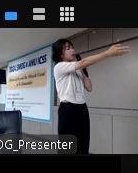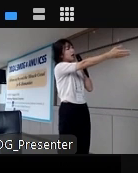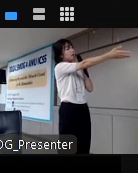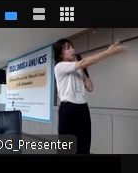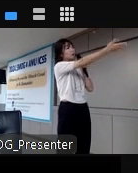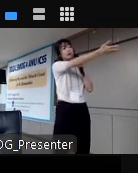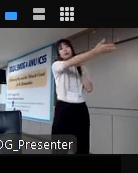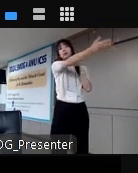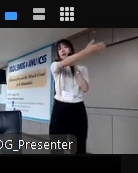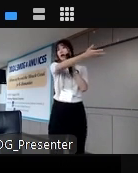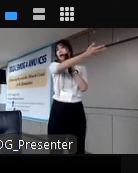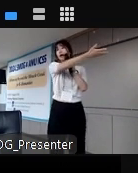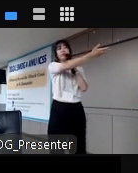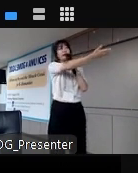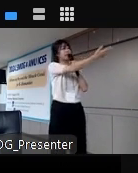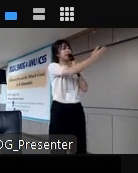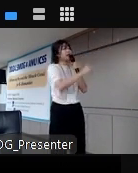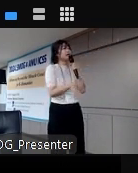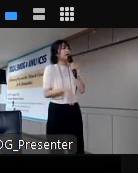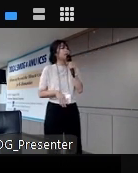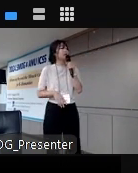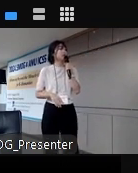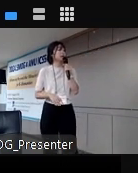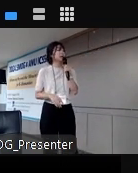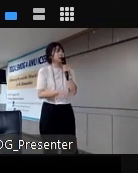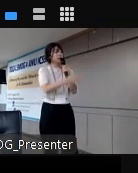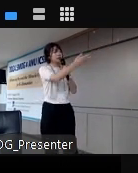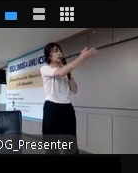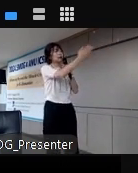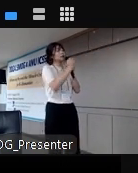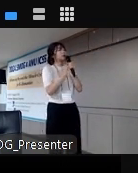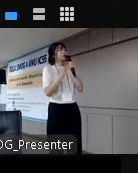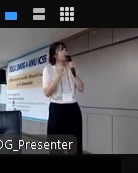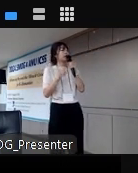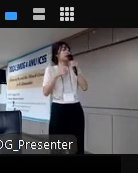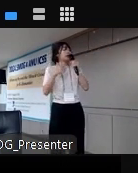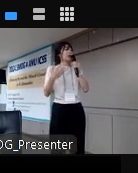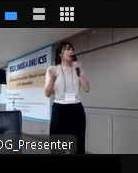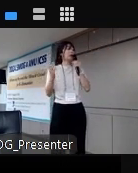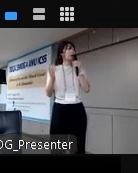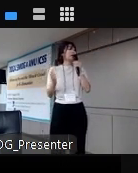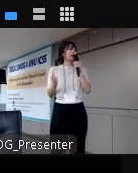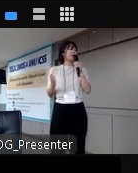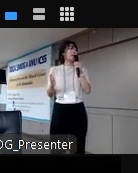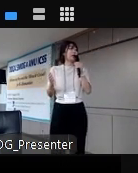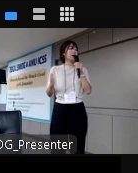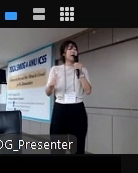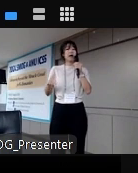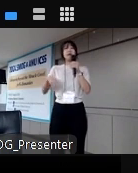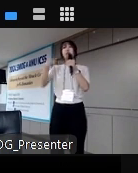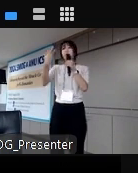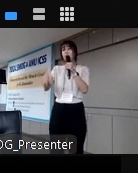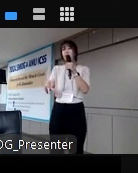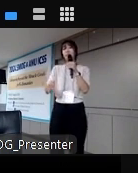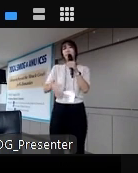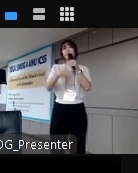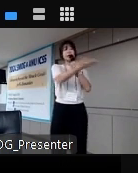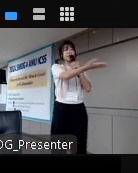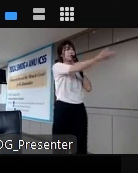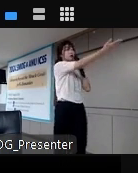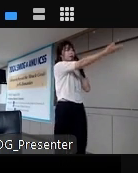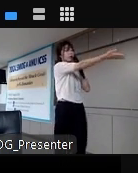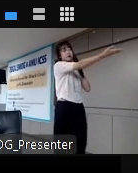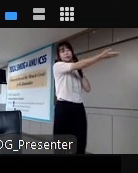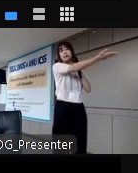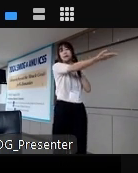simply have one referent, Linda, being discussed. Linda goes to the beach, Linda walks near the water, and fall. So that's